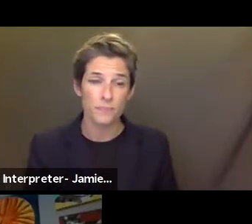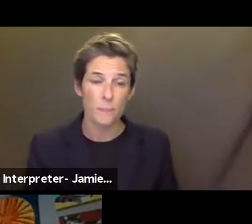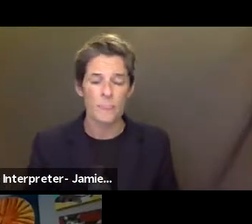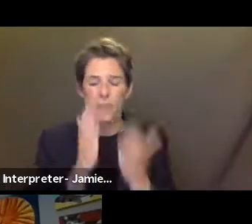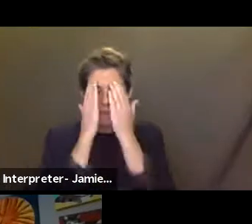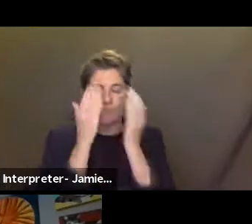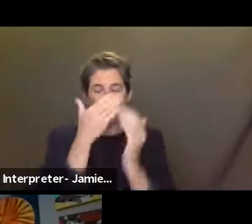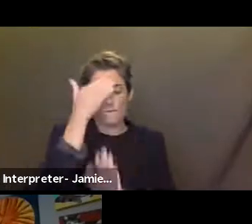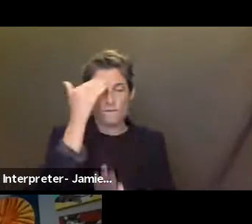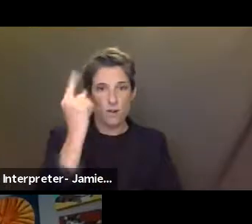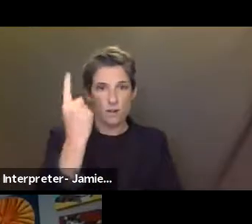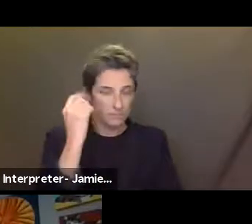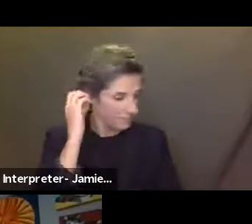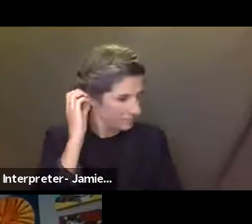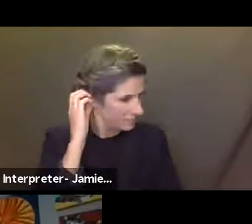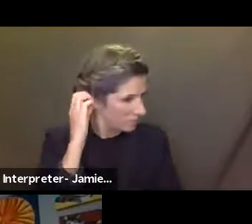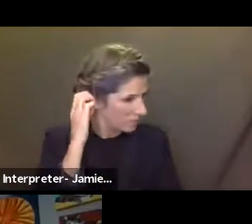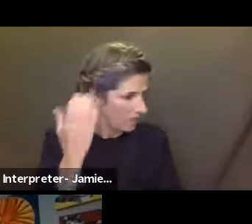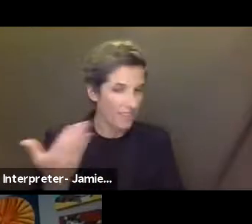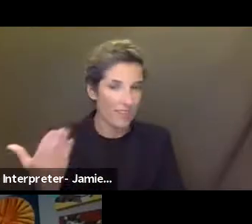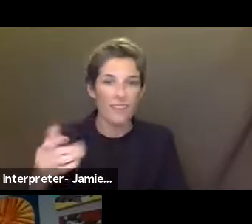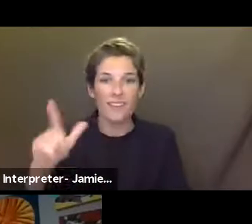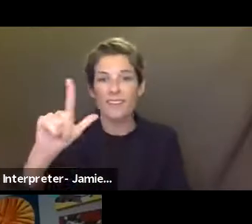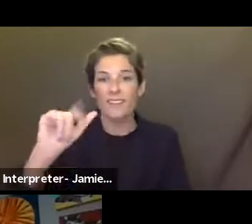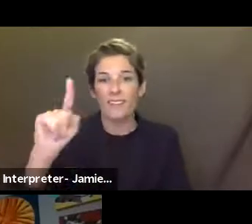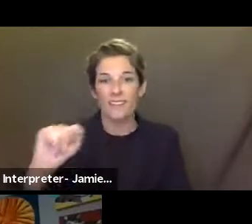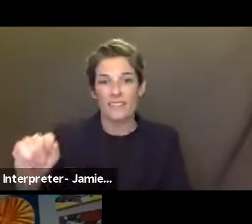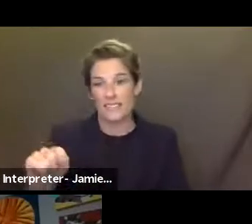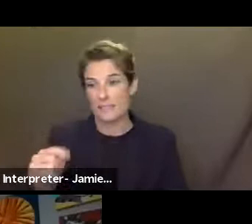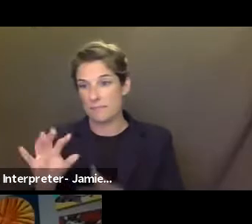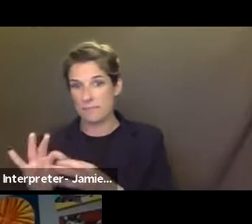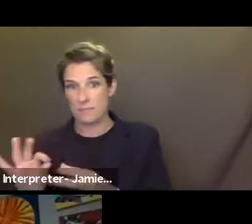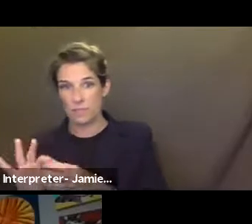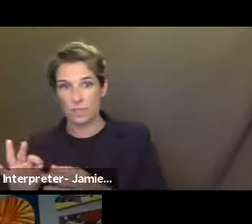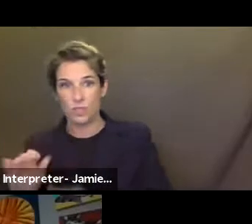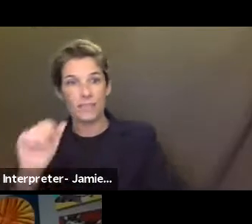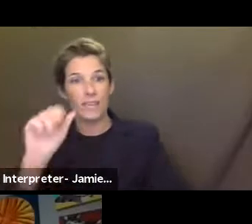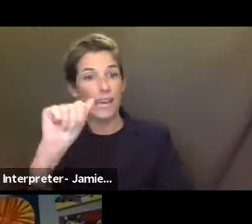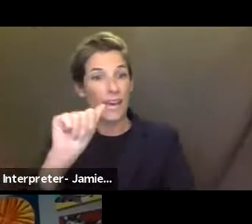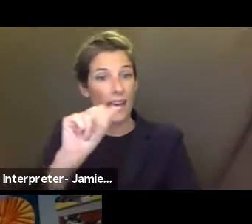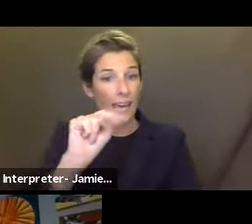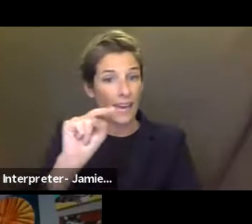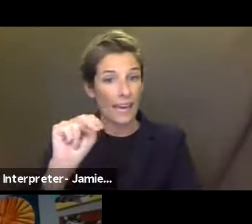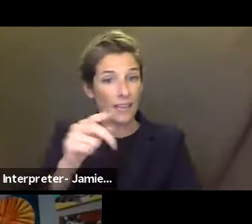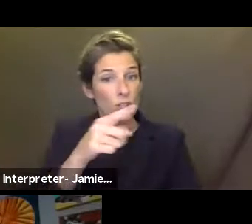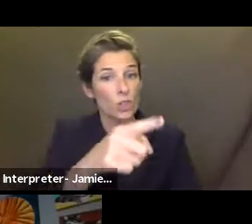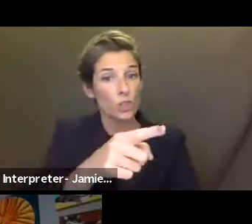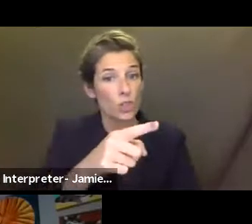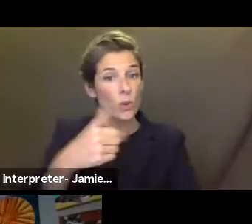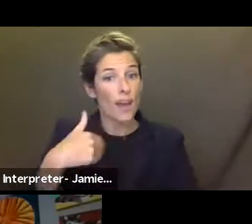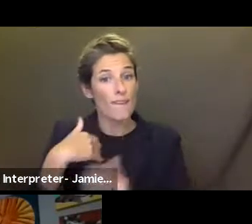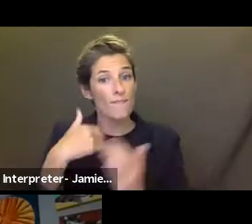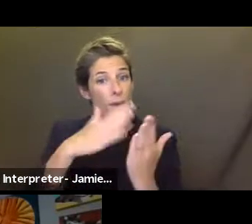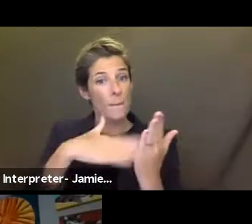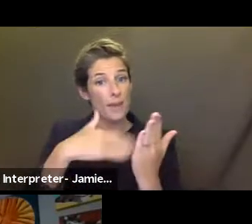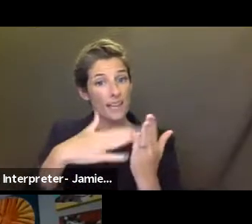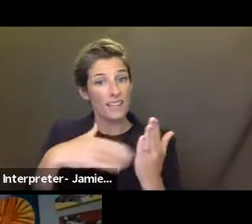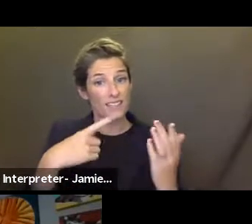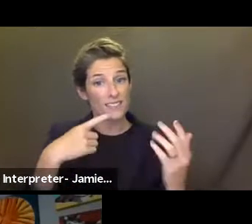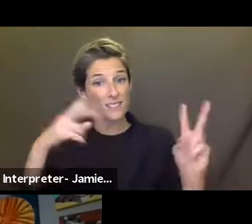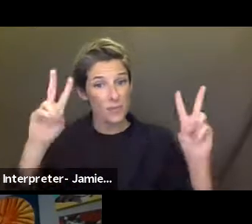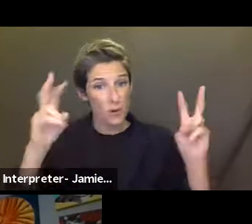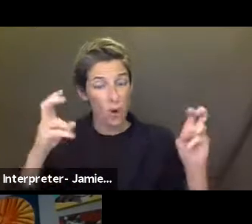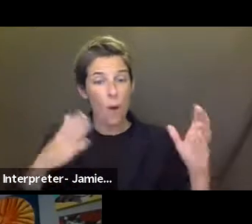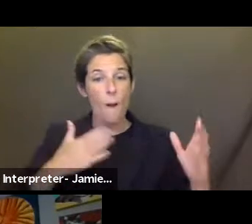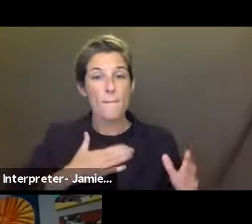I forgot one more thing. And Liz Bowen pointed this out to me that Anne, one of your paintings is actually called